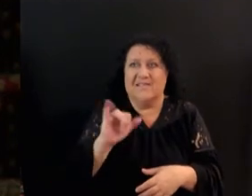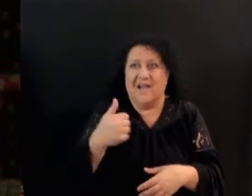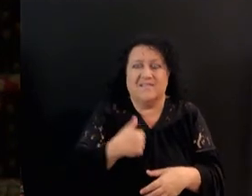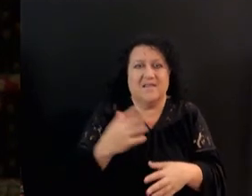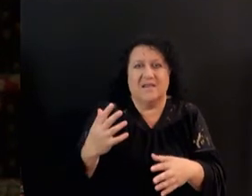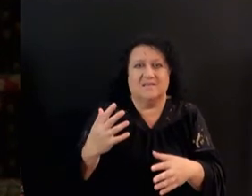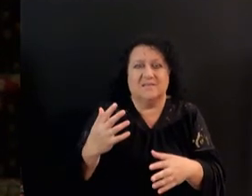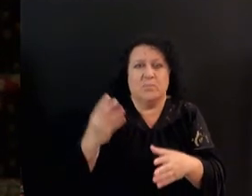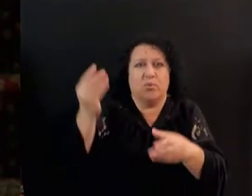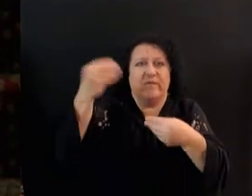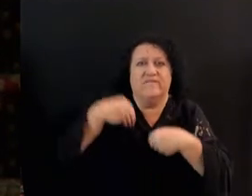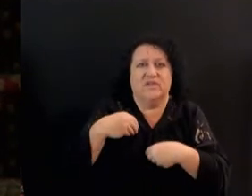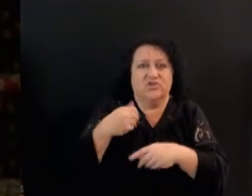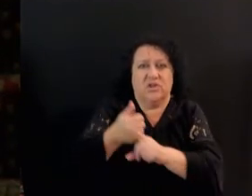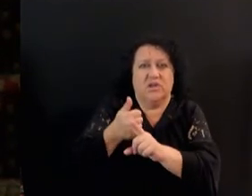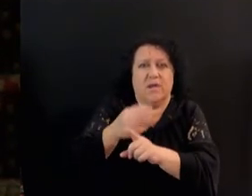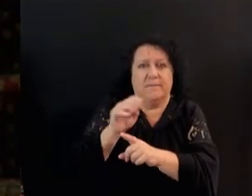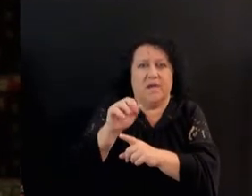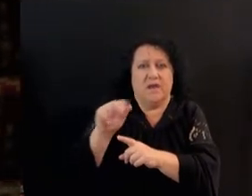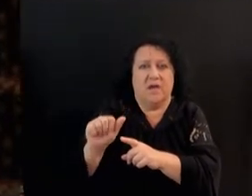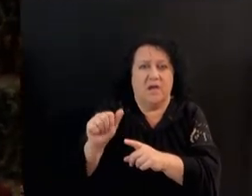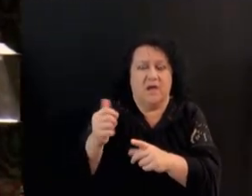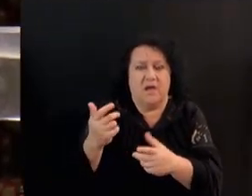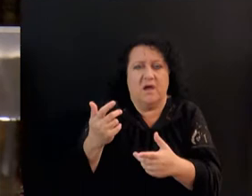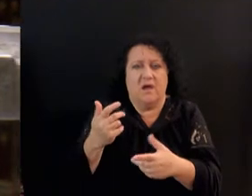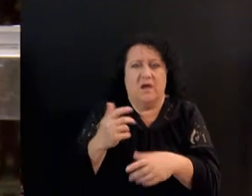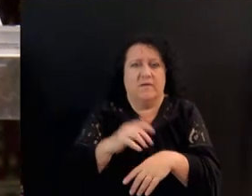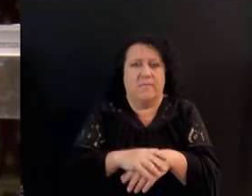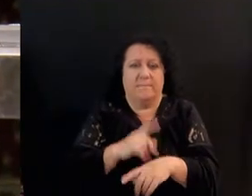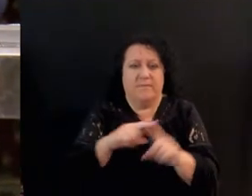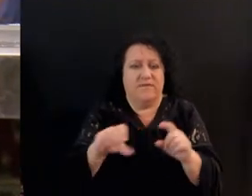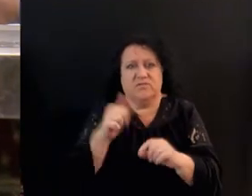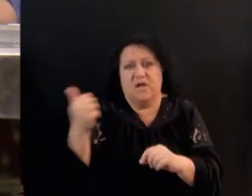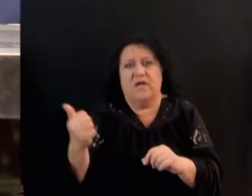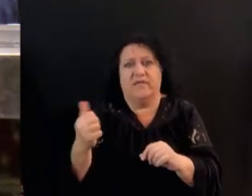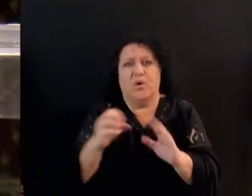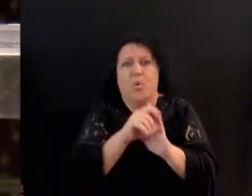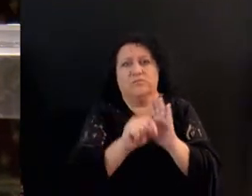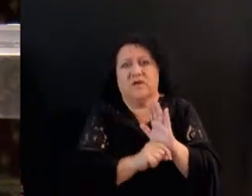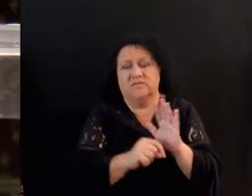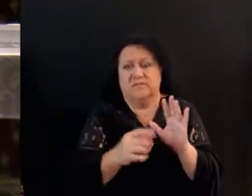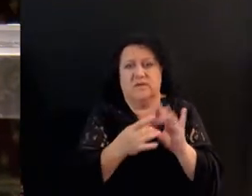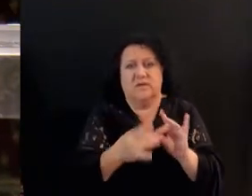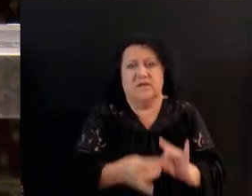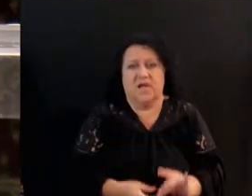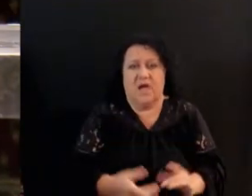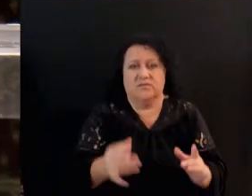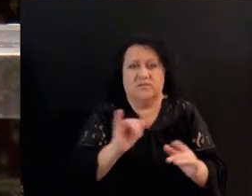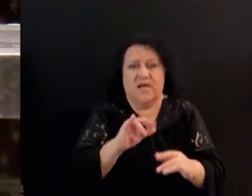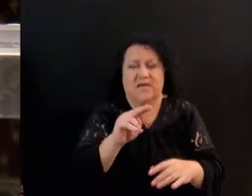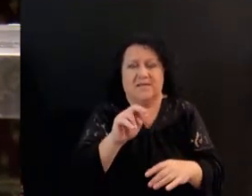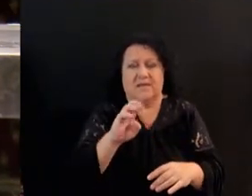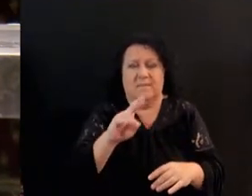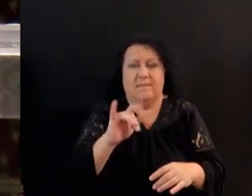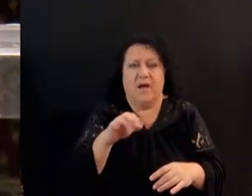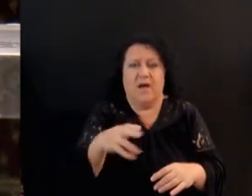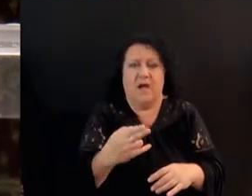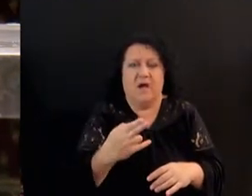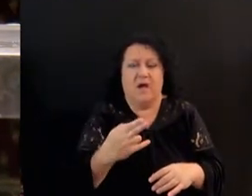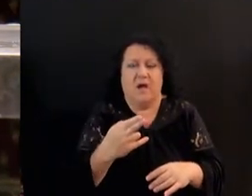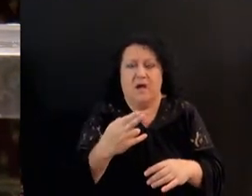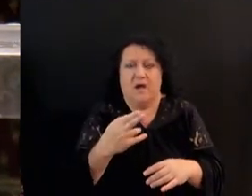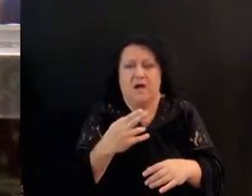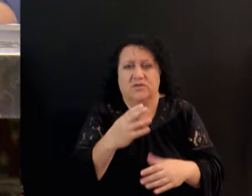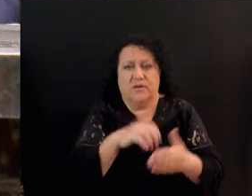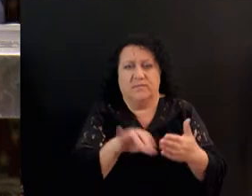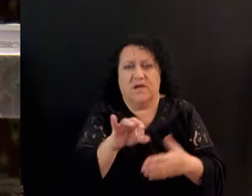But there's other accounts in the Old Testament. We read of it in Nehemiah chapter 9 where Israel lacked nothing in the wilderness,